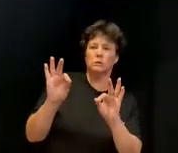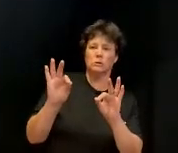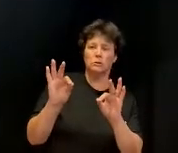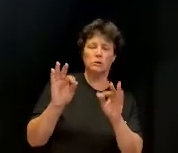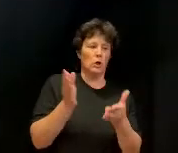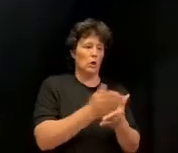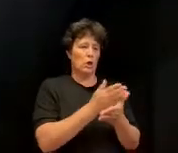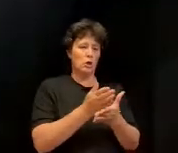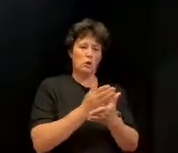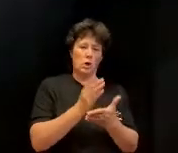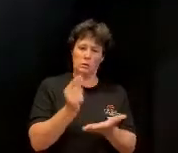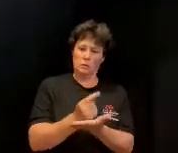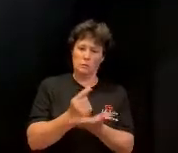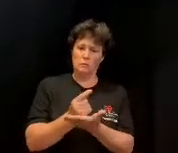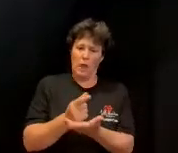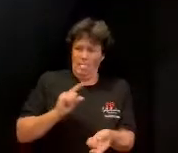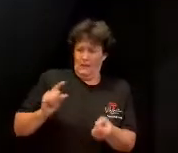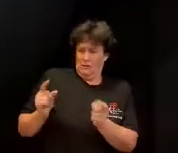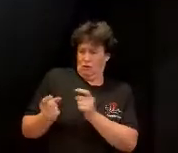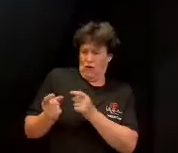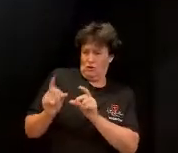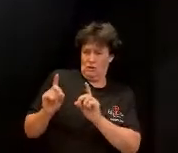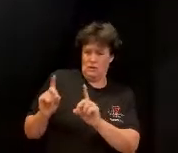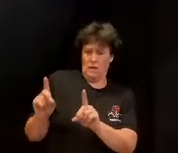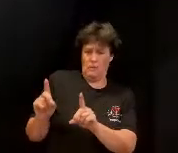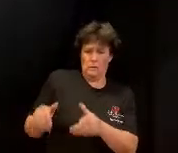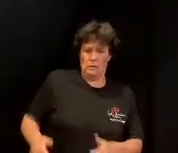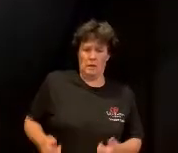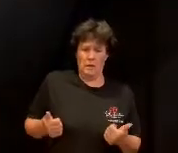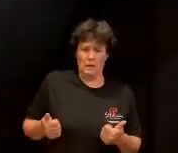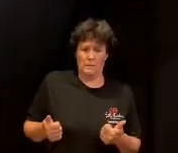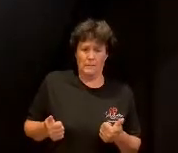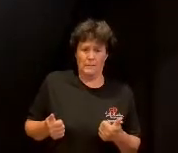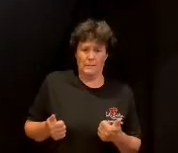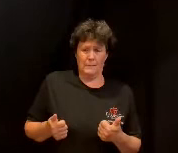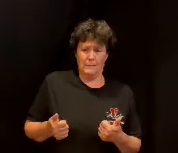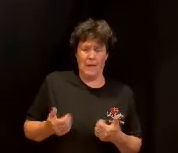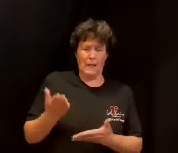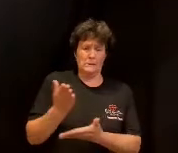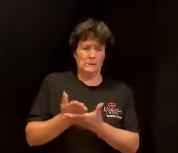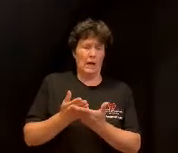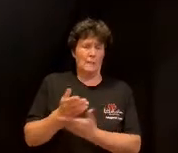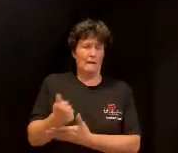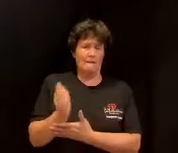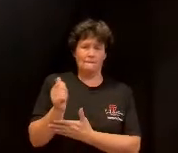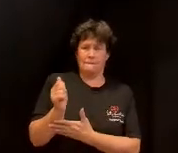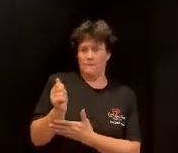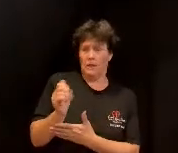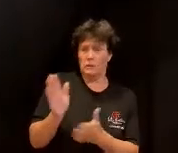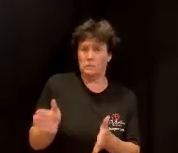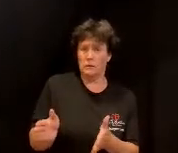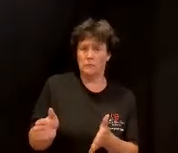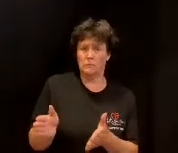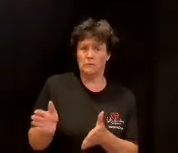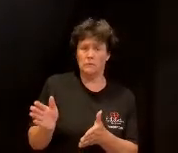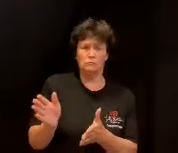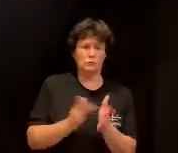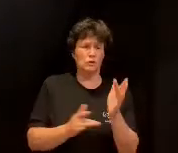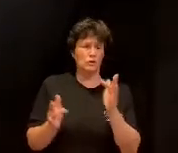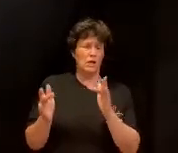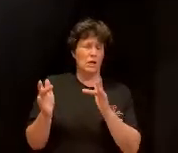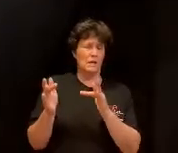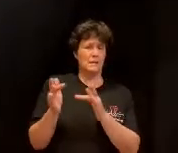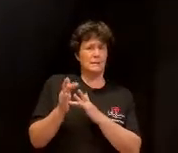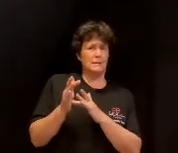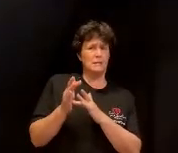these disciples, I mean, they were rugged, I mean, fishermen, right? I mean, Jesus calls some, you know, I mean, could